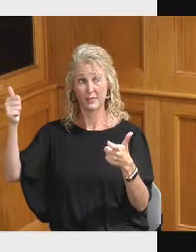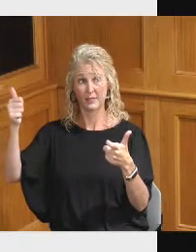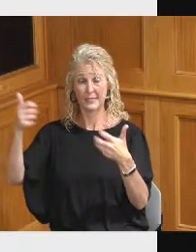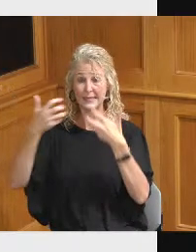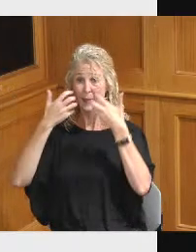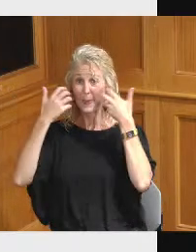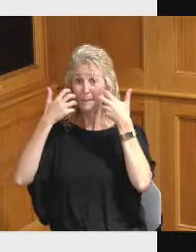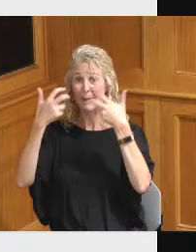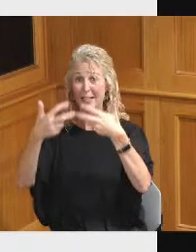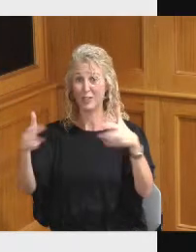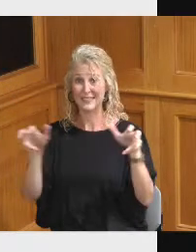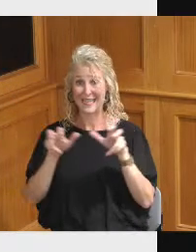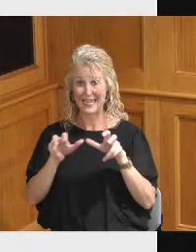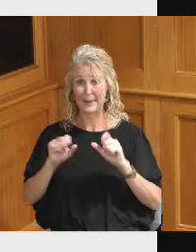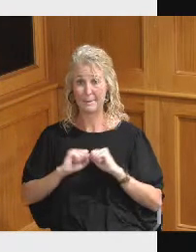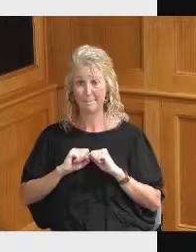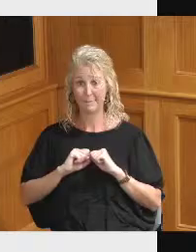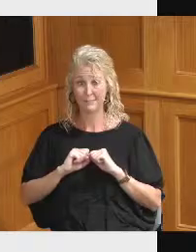Stadium.